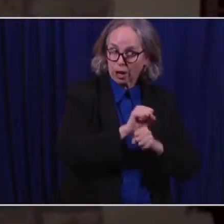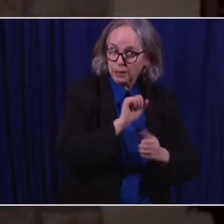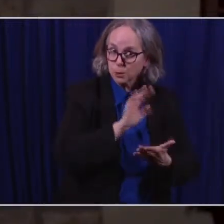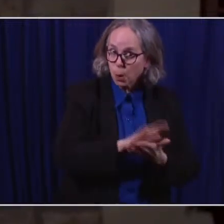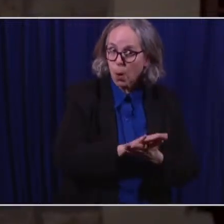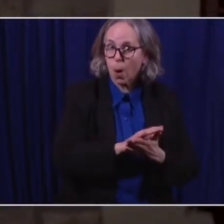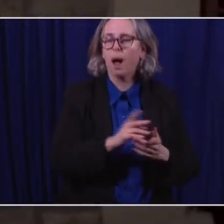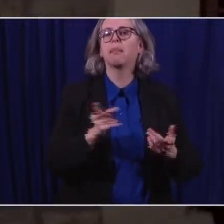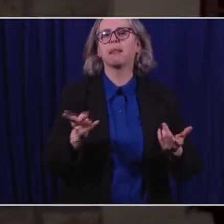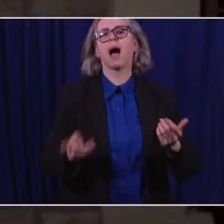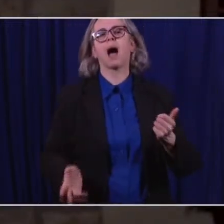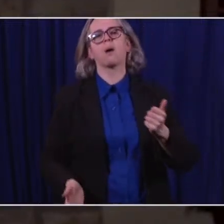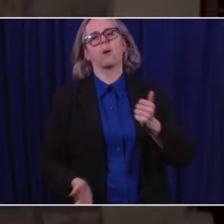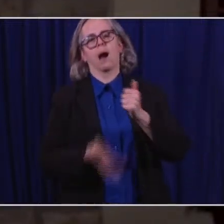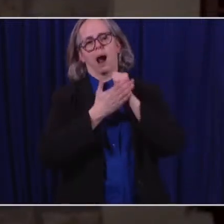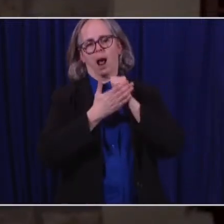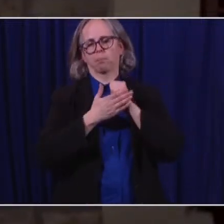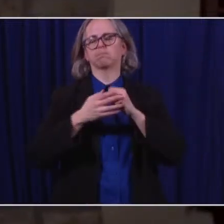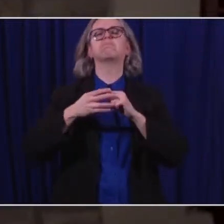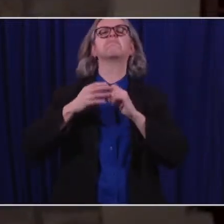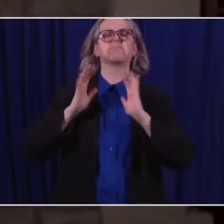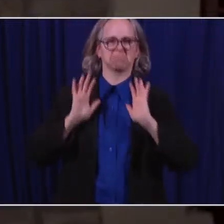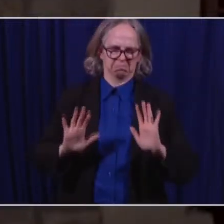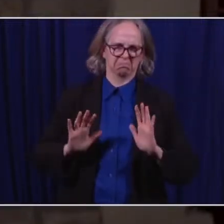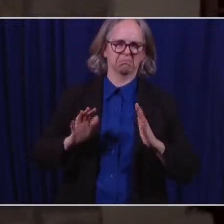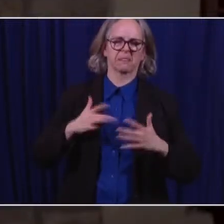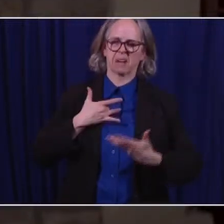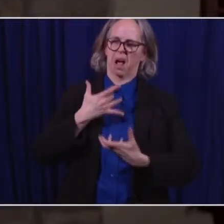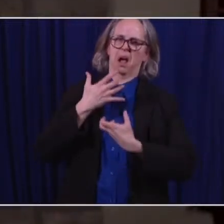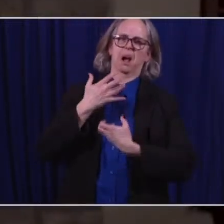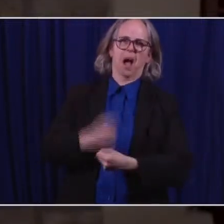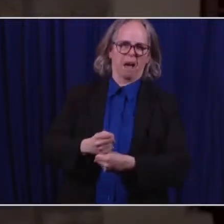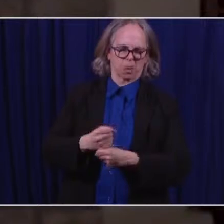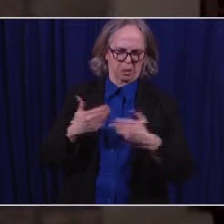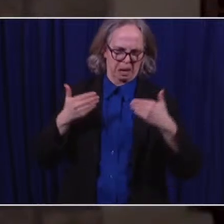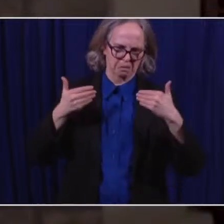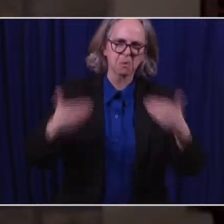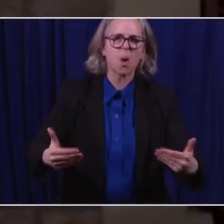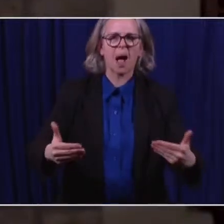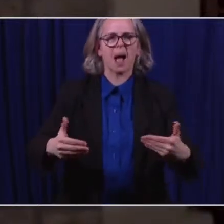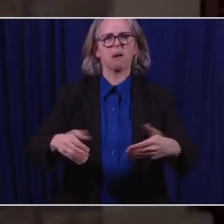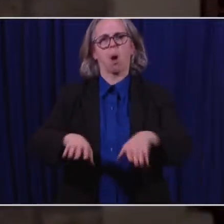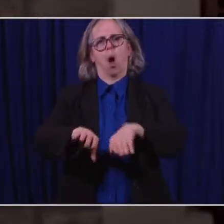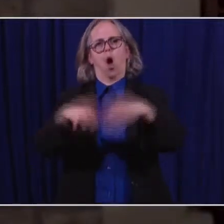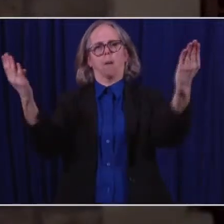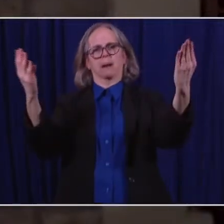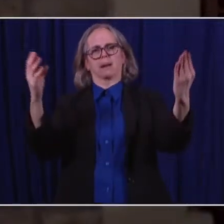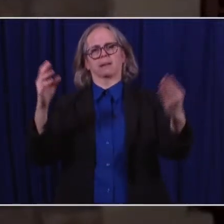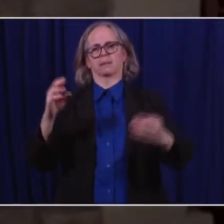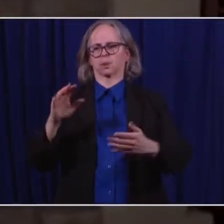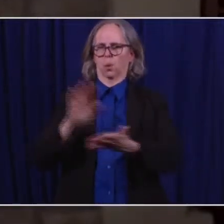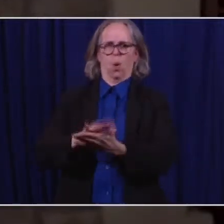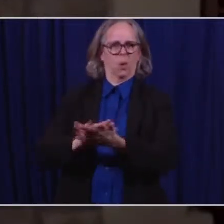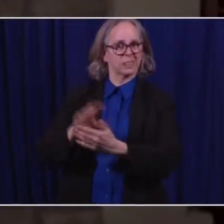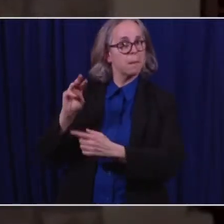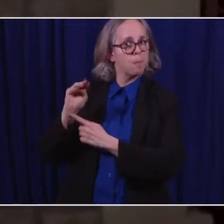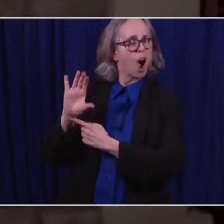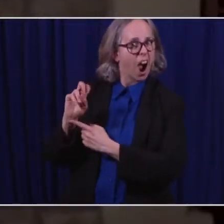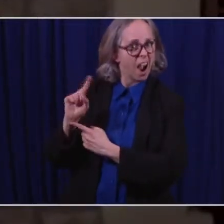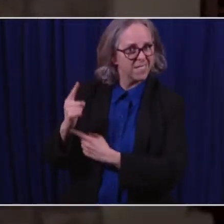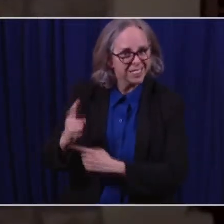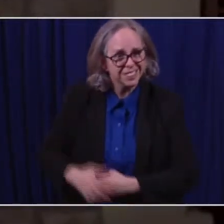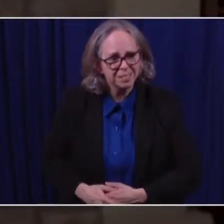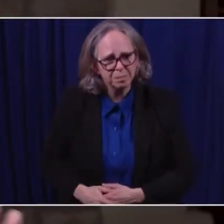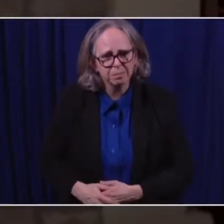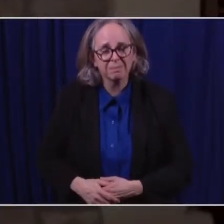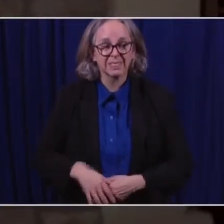position. We want to give them vaccination. We're going to try to get everybody done in February, that first dose.